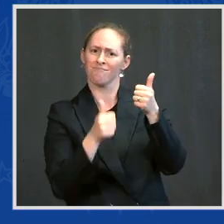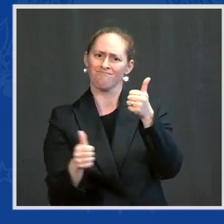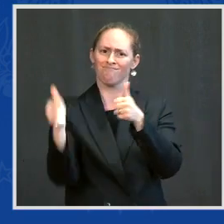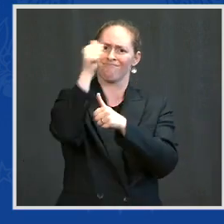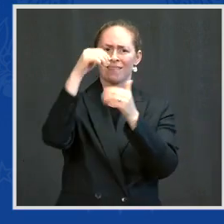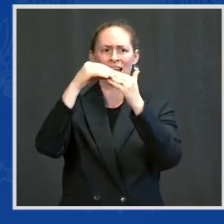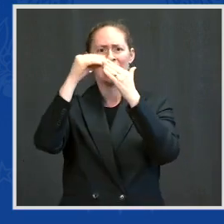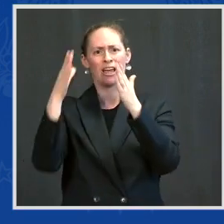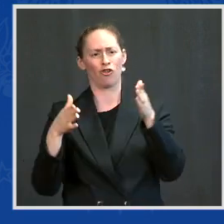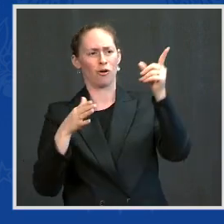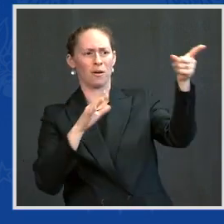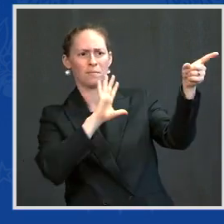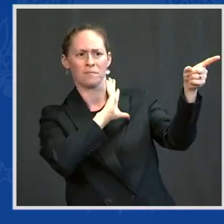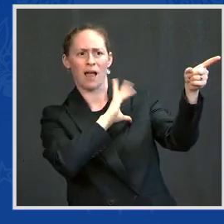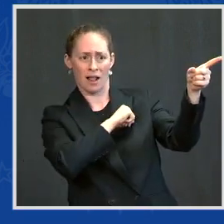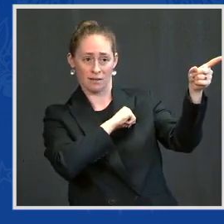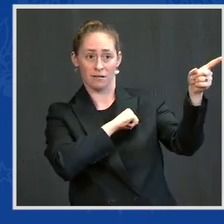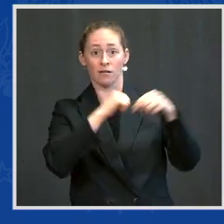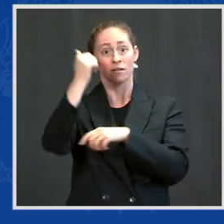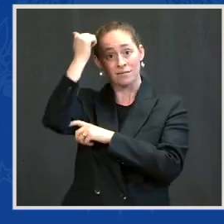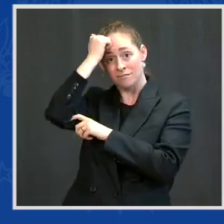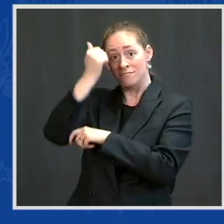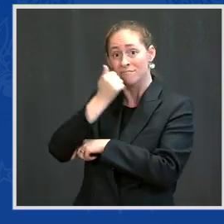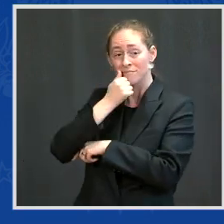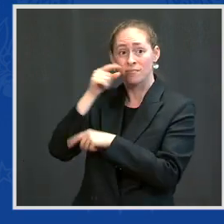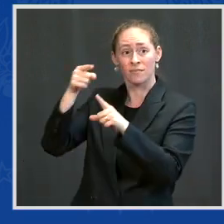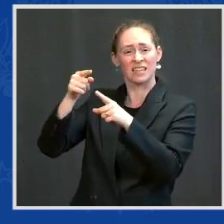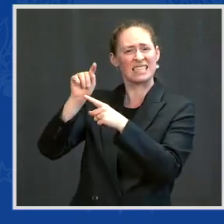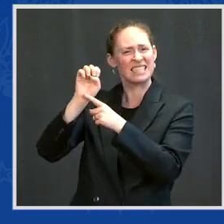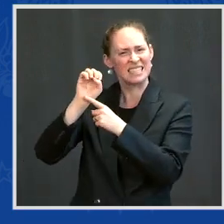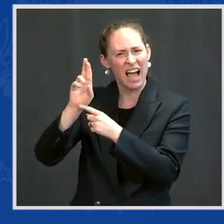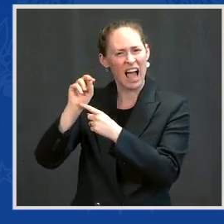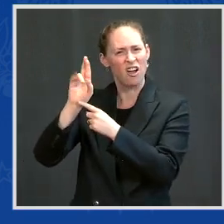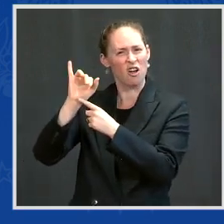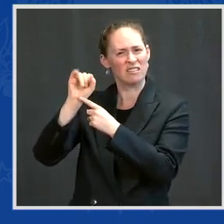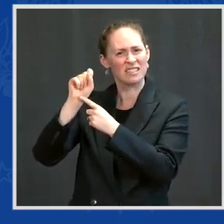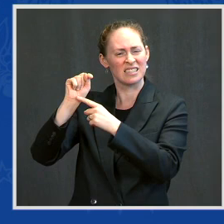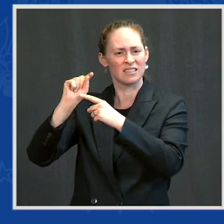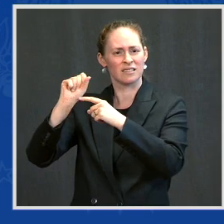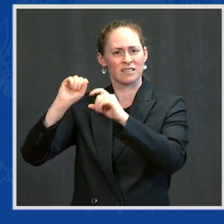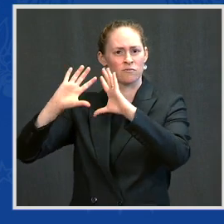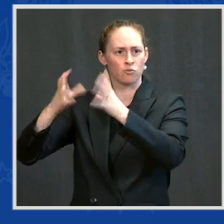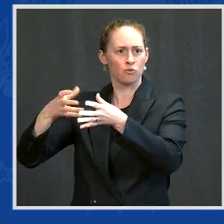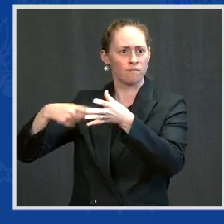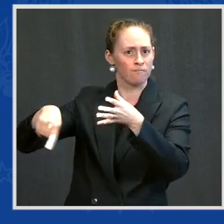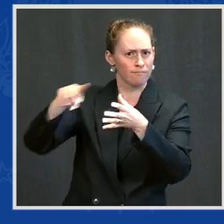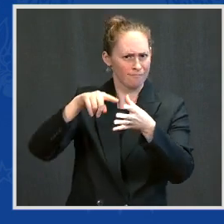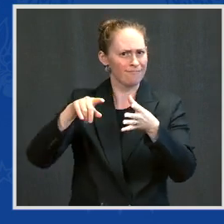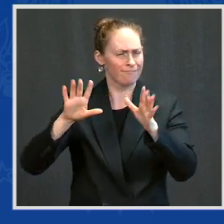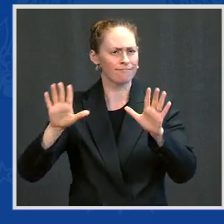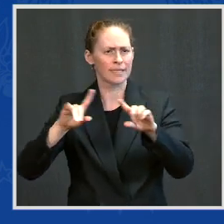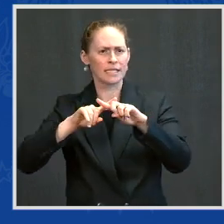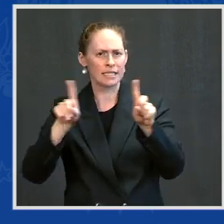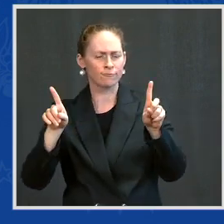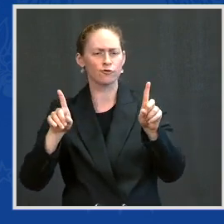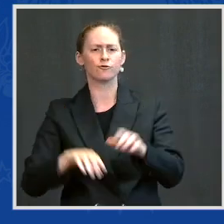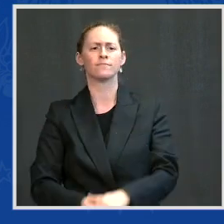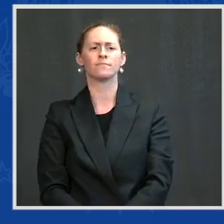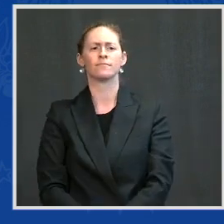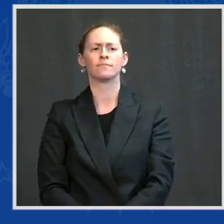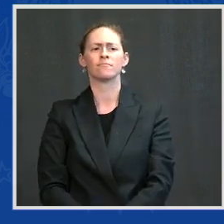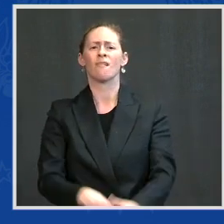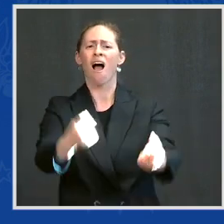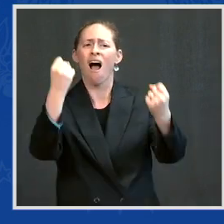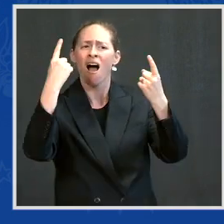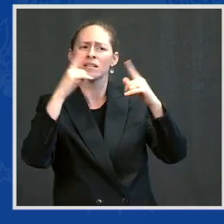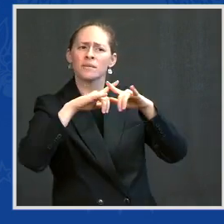Hamas is a terrorist organization. We recognize that. But that doesn't mean we should not be in Gaza, rebuilding Gaza for all those